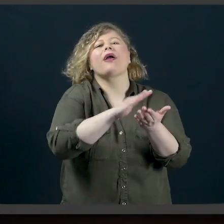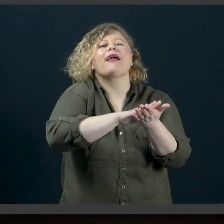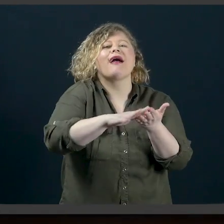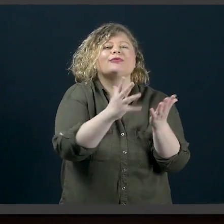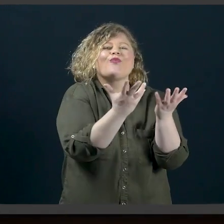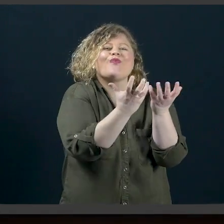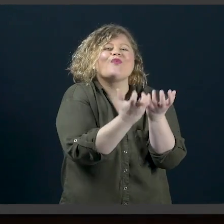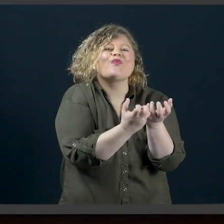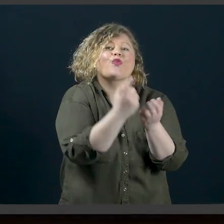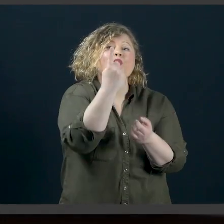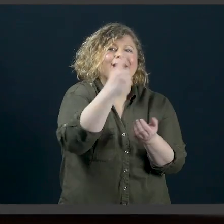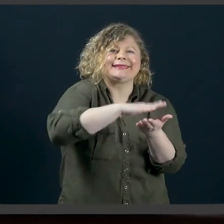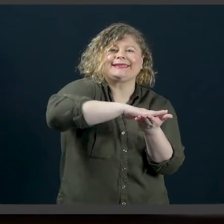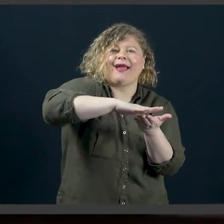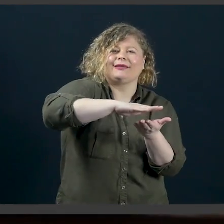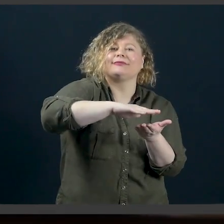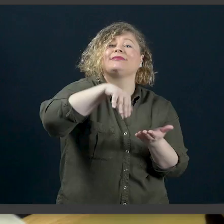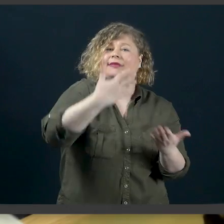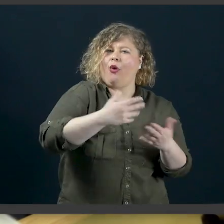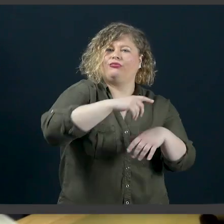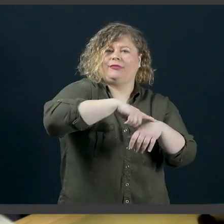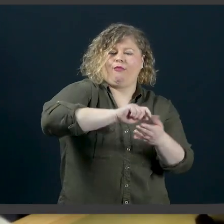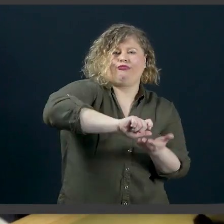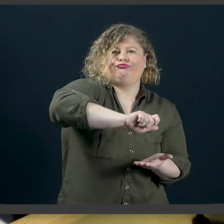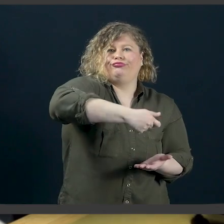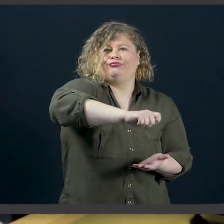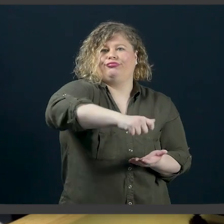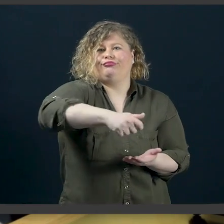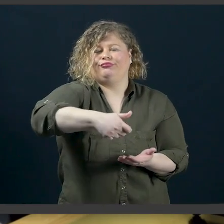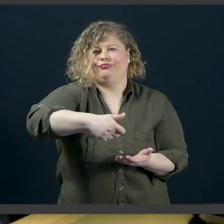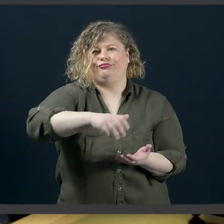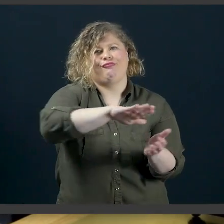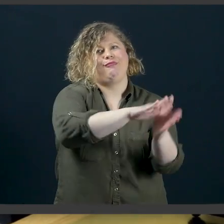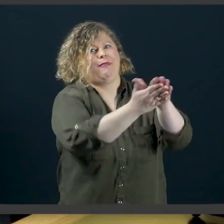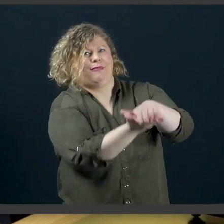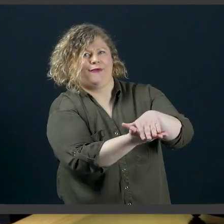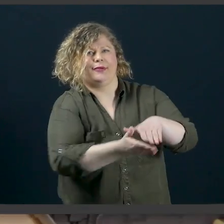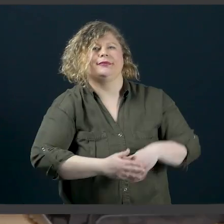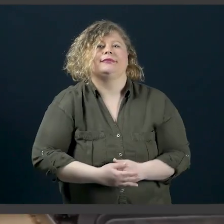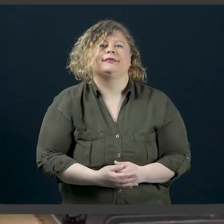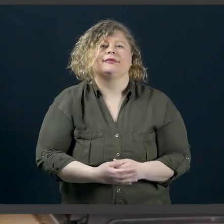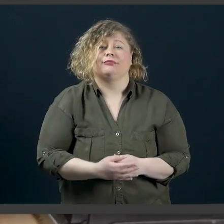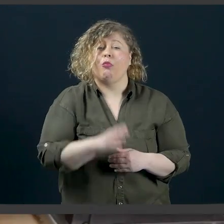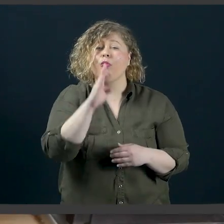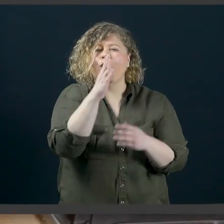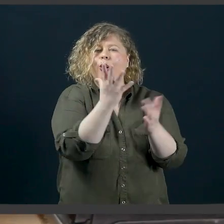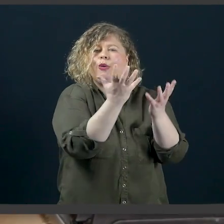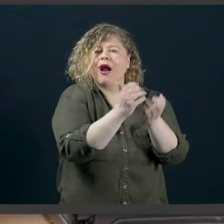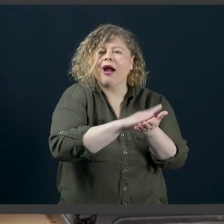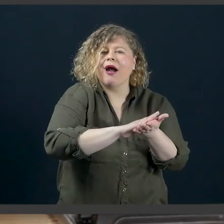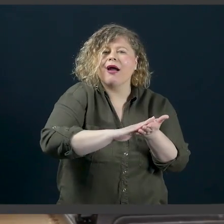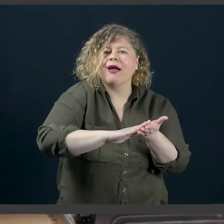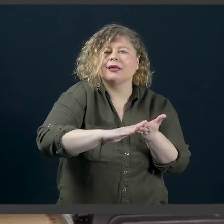See how nicely it has caramelized on one side? Now it's ready to turn over and brown just